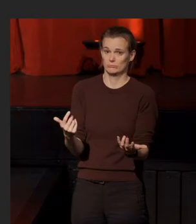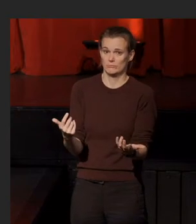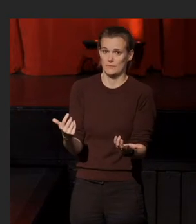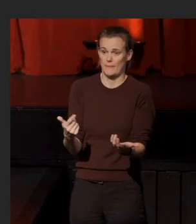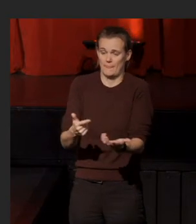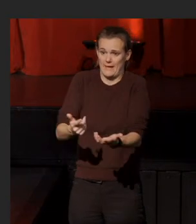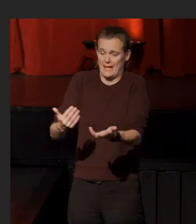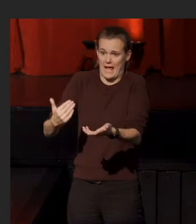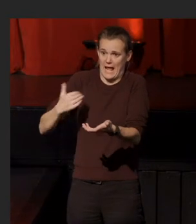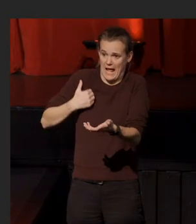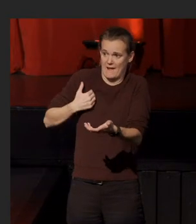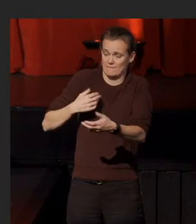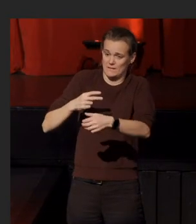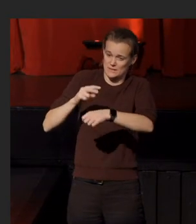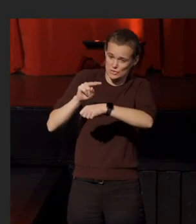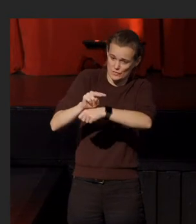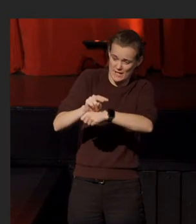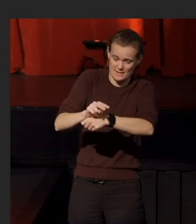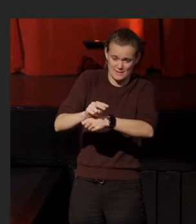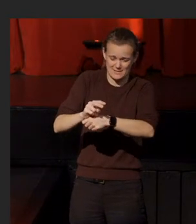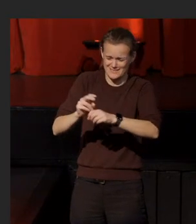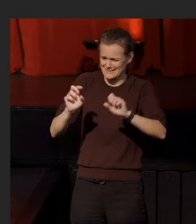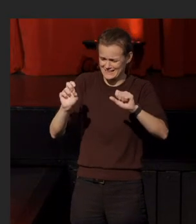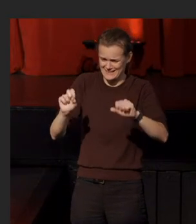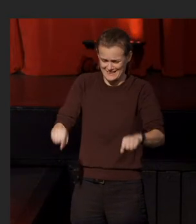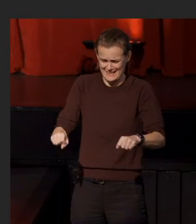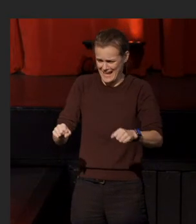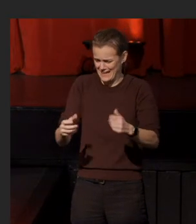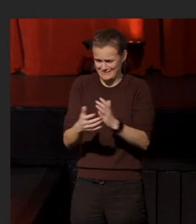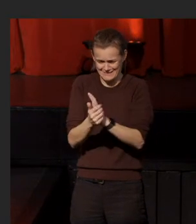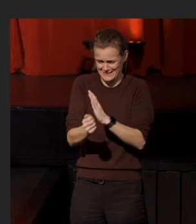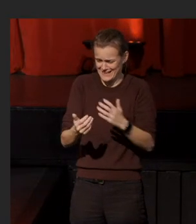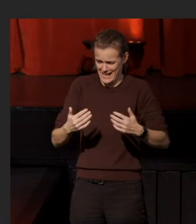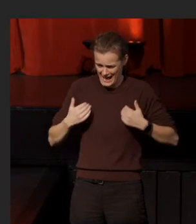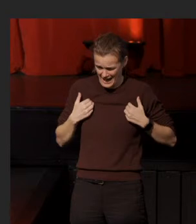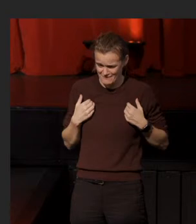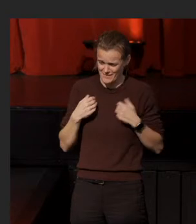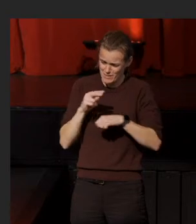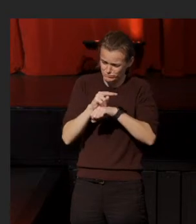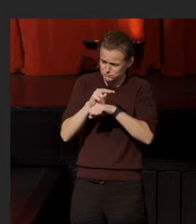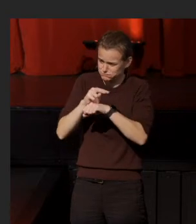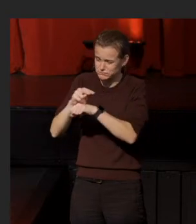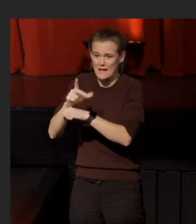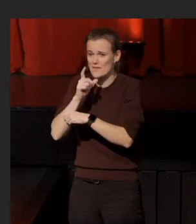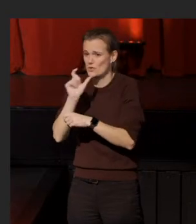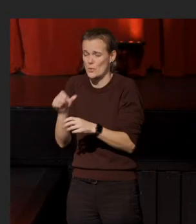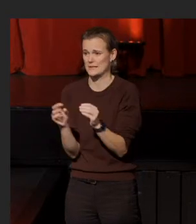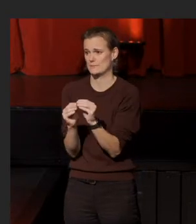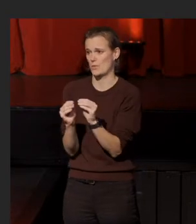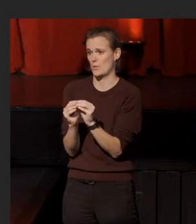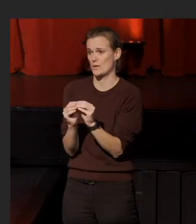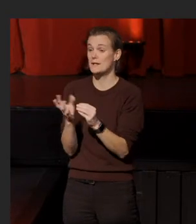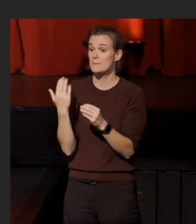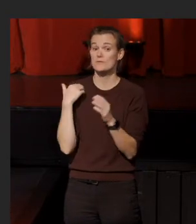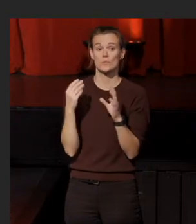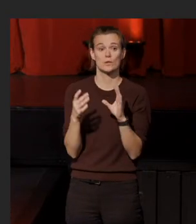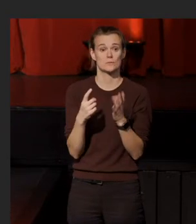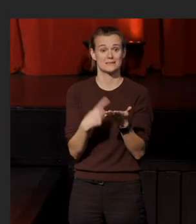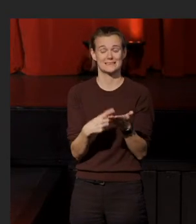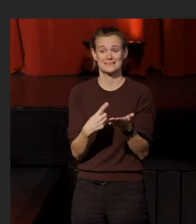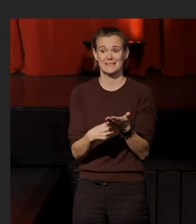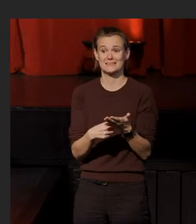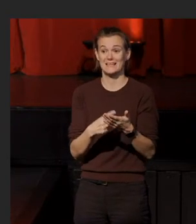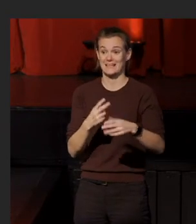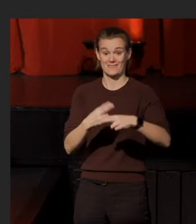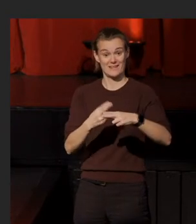in surveillance capabilities right now. We were speaking earlier about anonymity online. To these